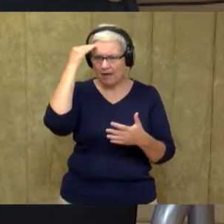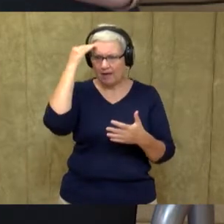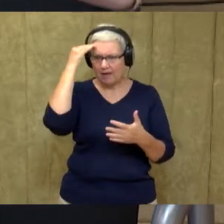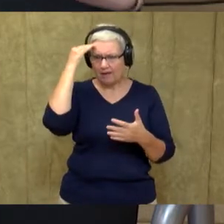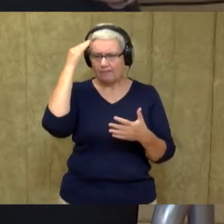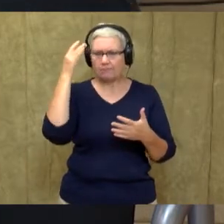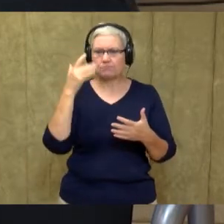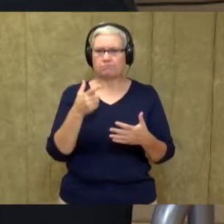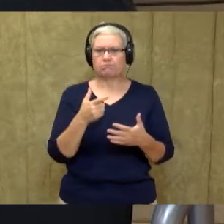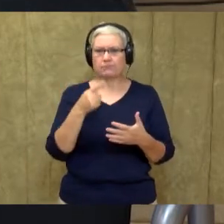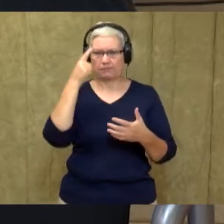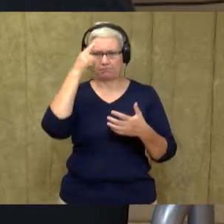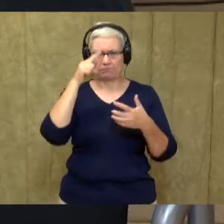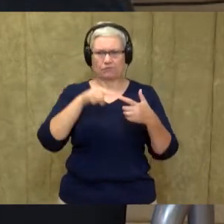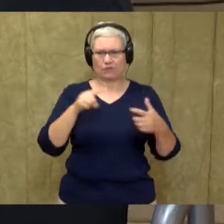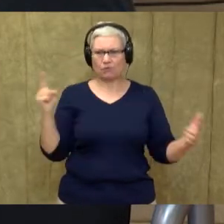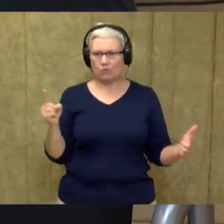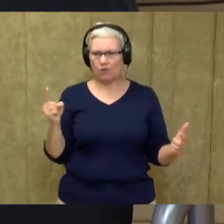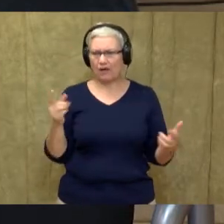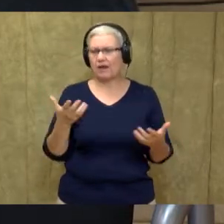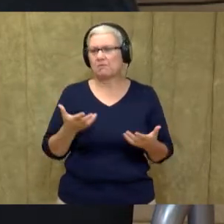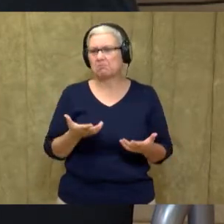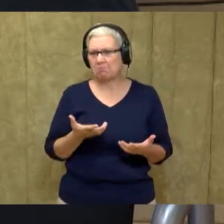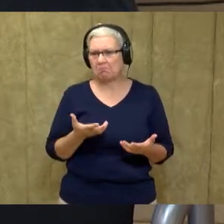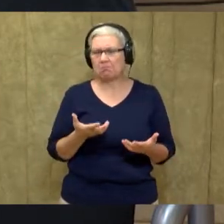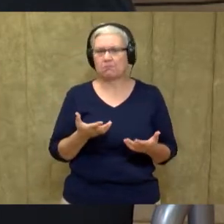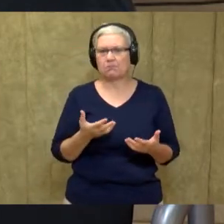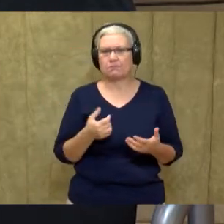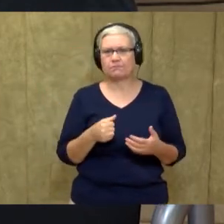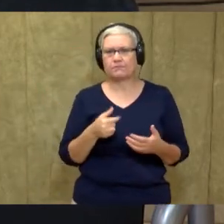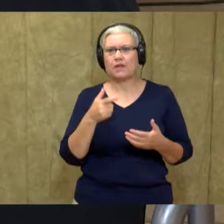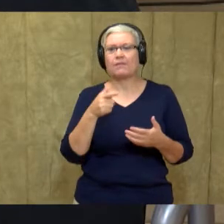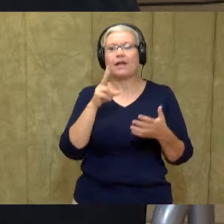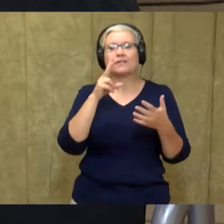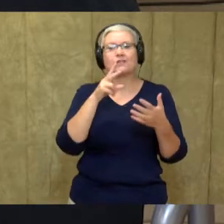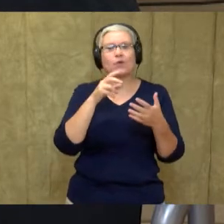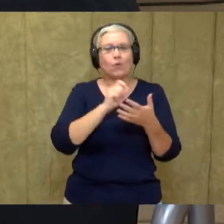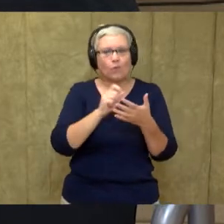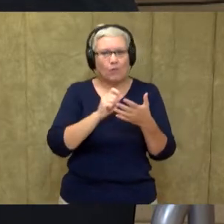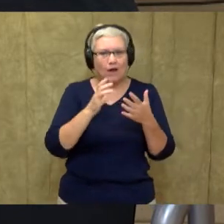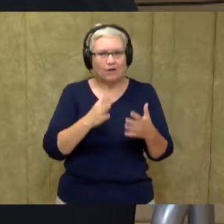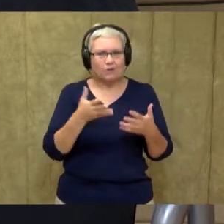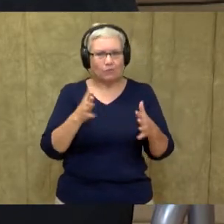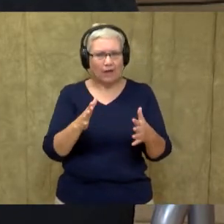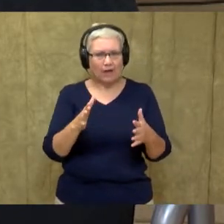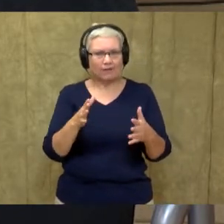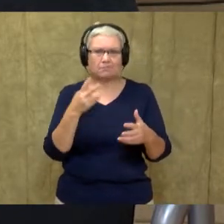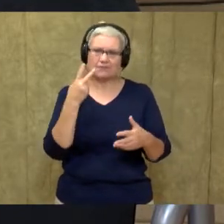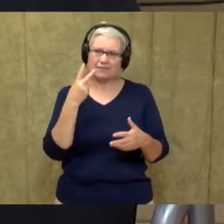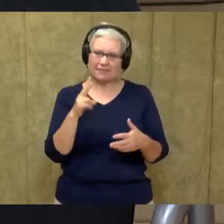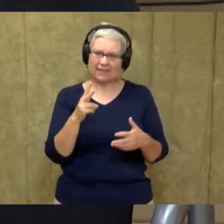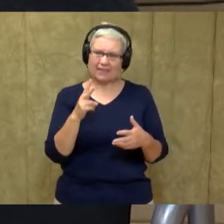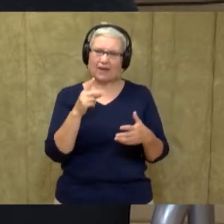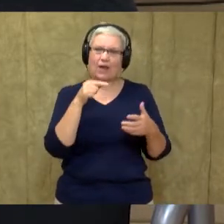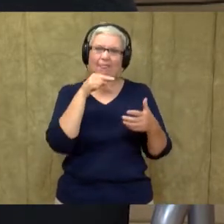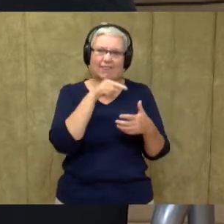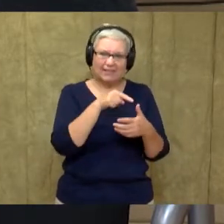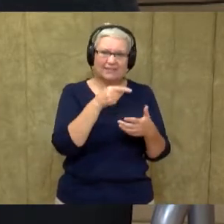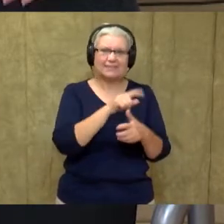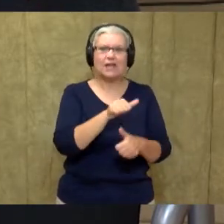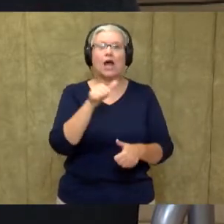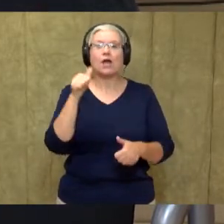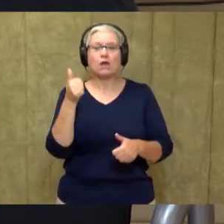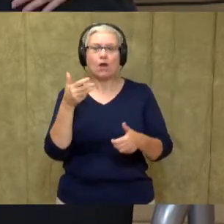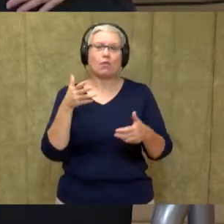disagree with something, then that's the writer's way of trying to make you see, well, this is another way